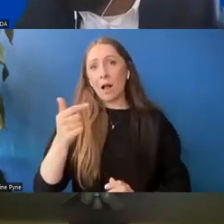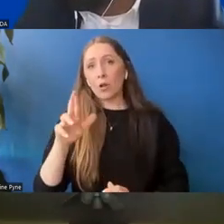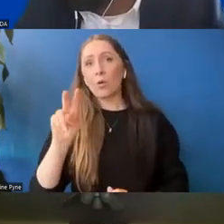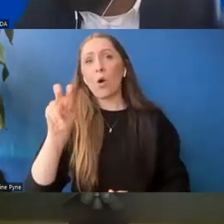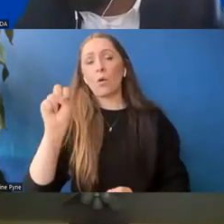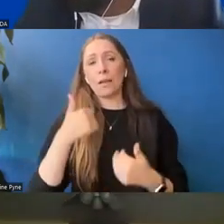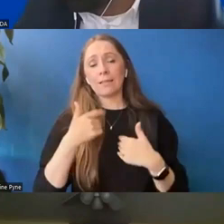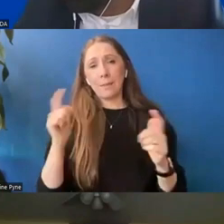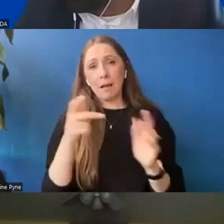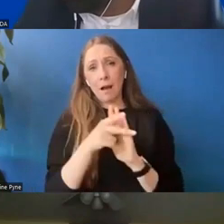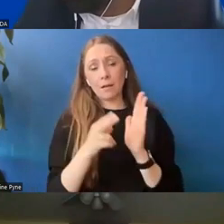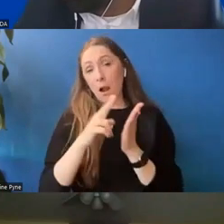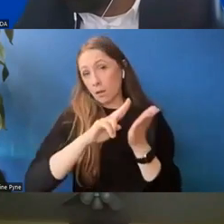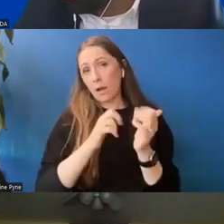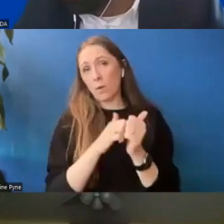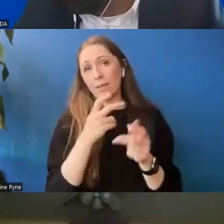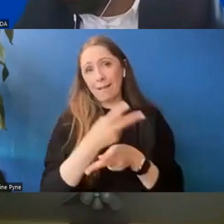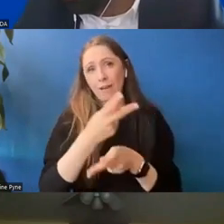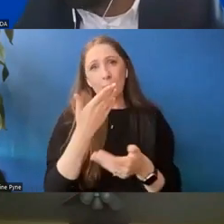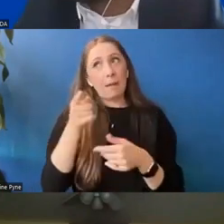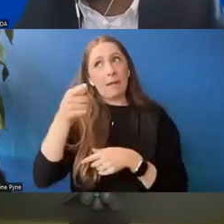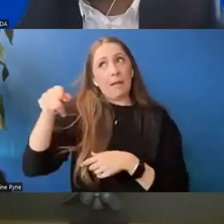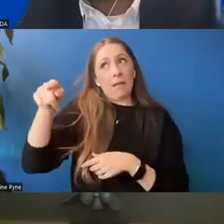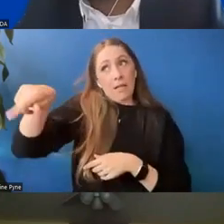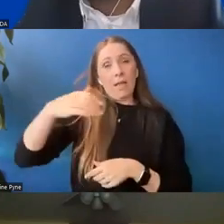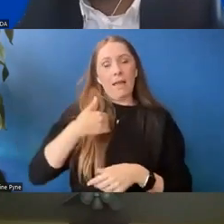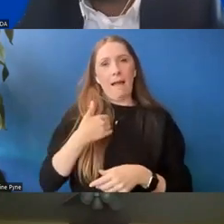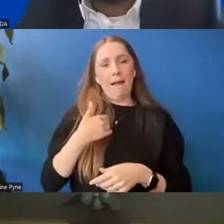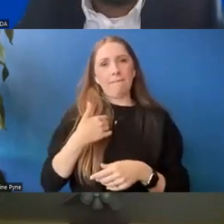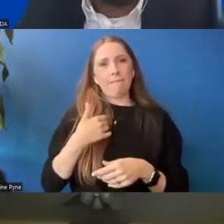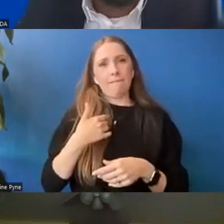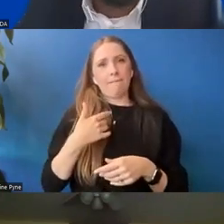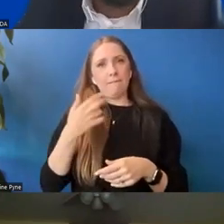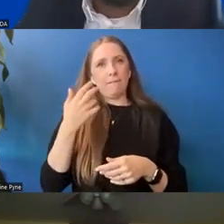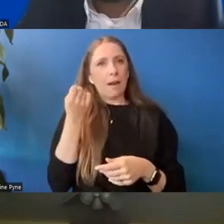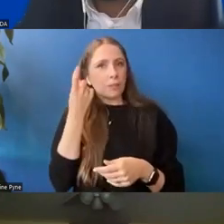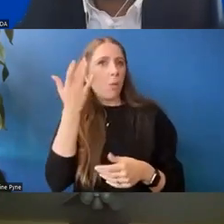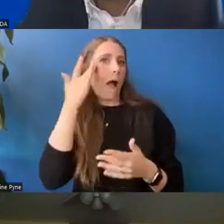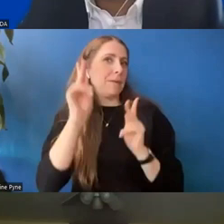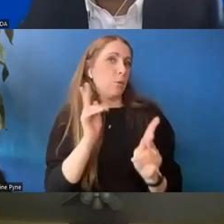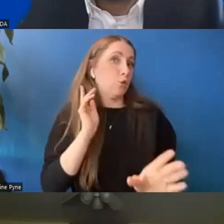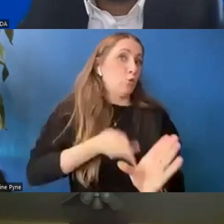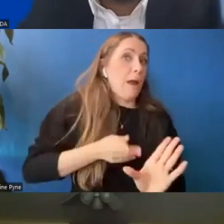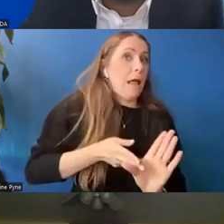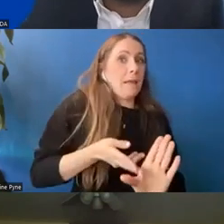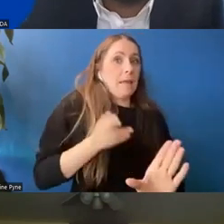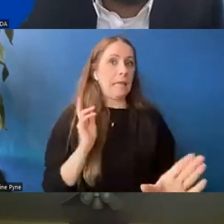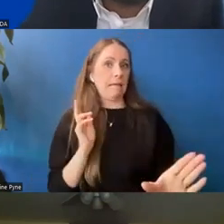in caregiving. They may have some data from why people joined, why they stopped.